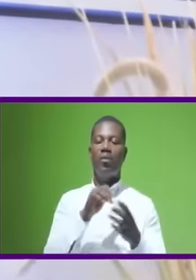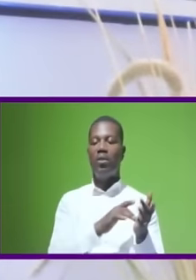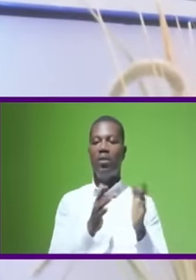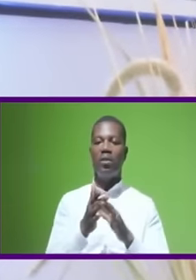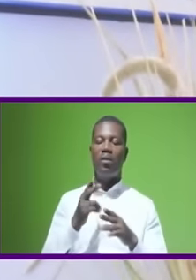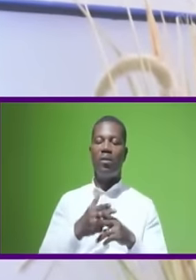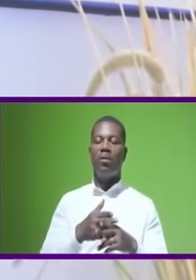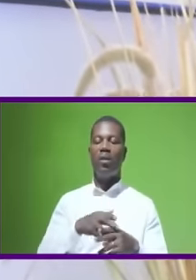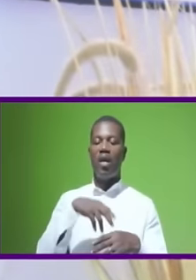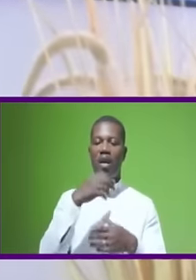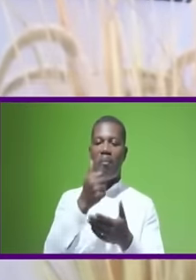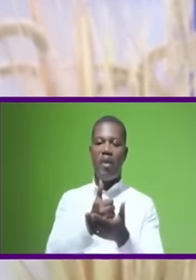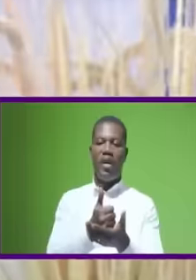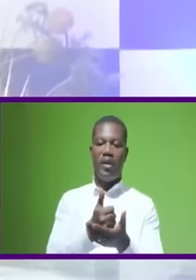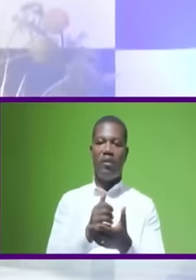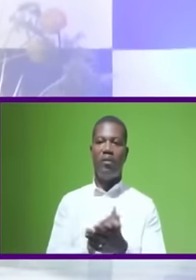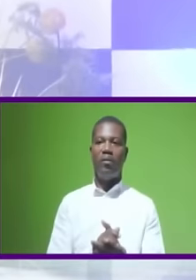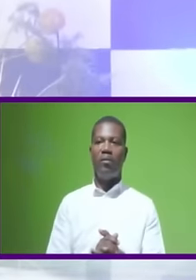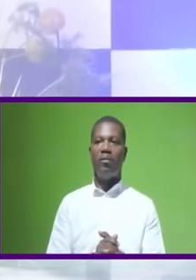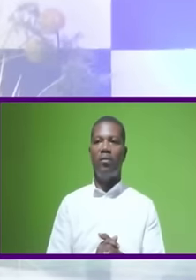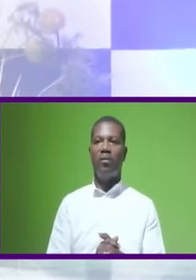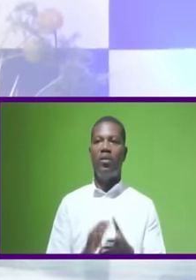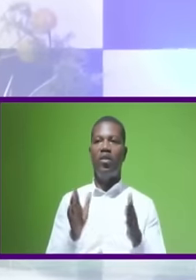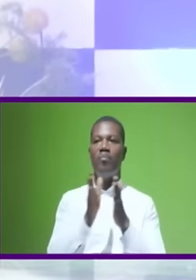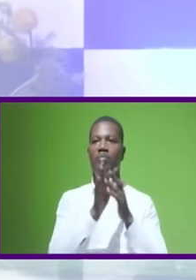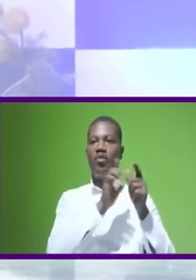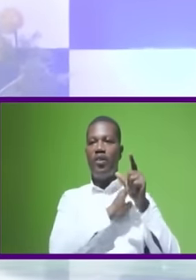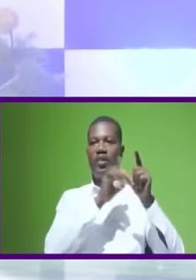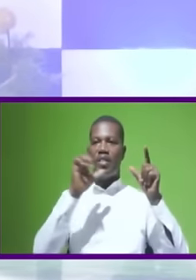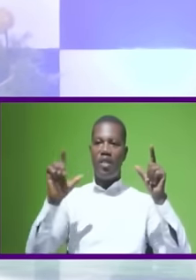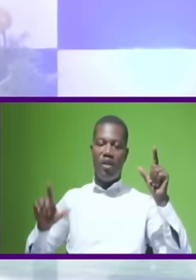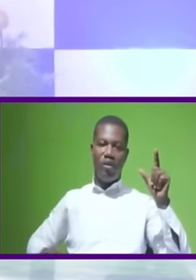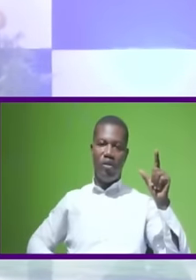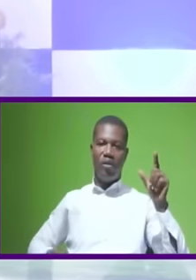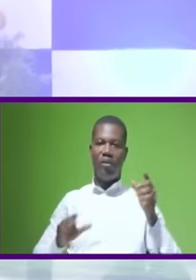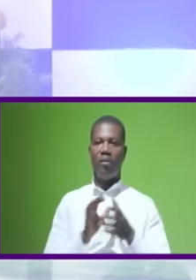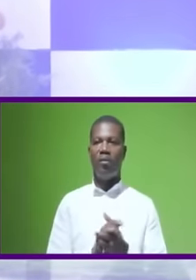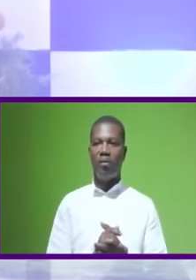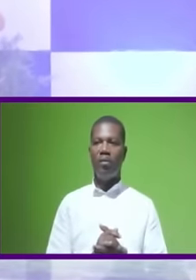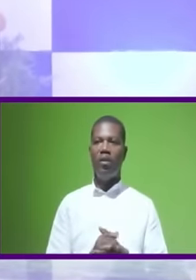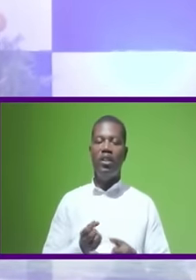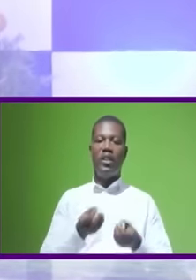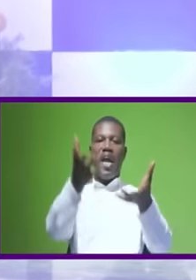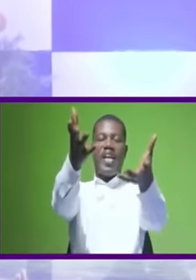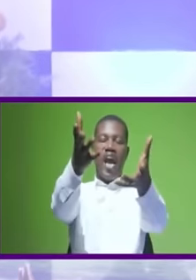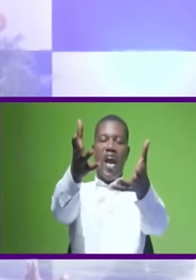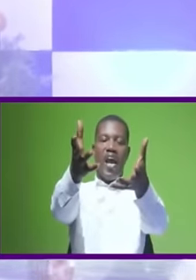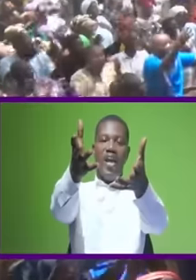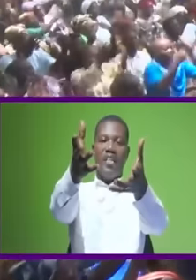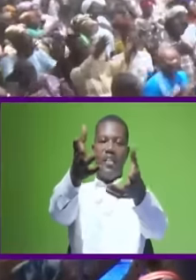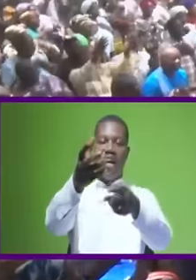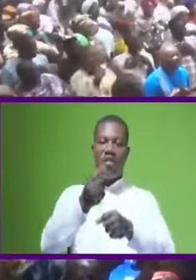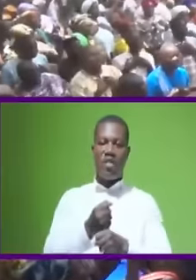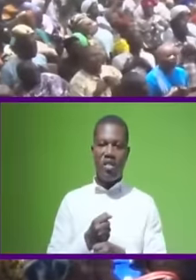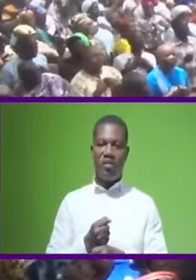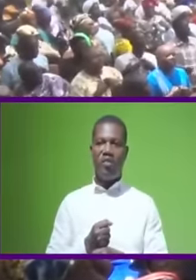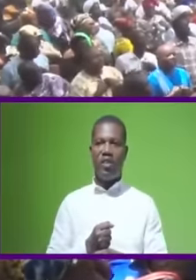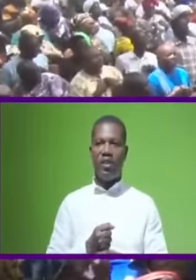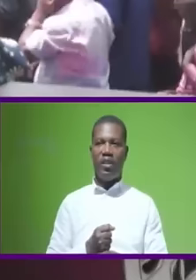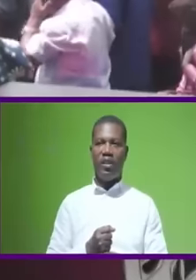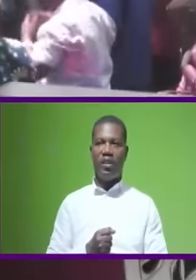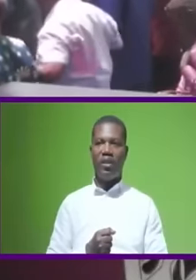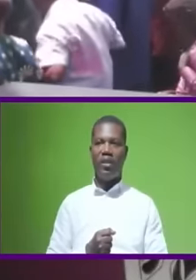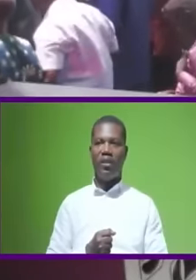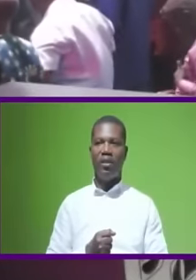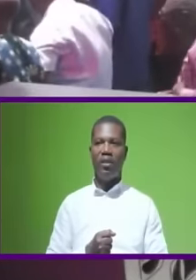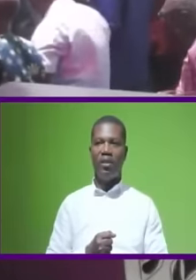demonte. Amen. Amen. Praise the Lord. Hallelujah. Take it!